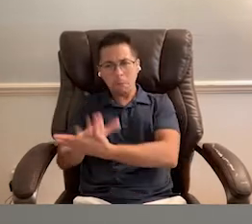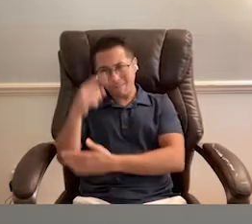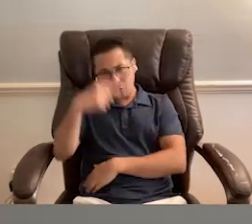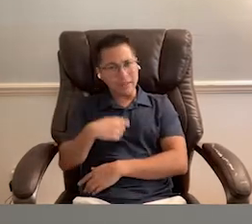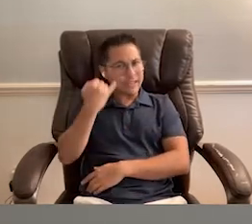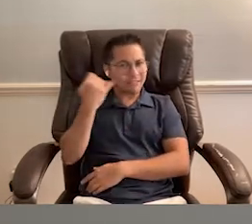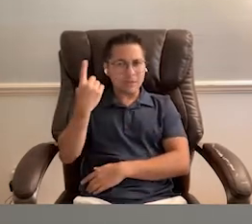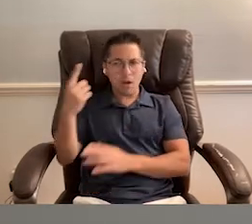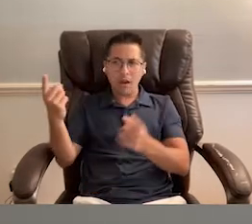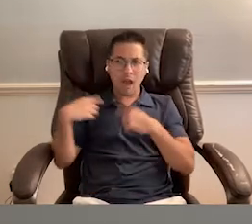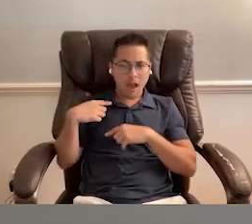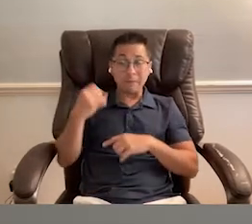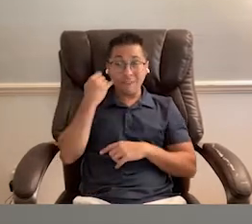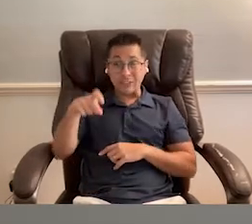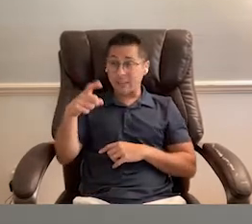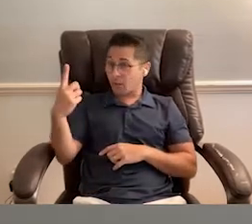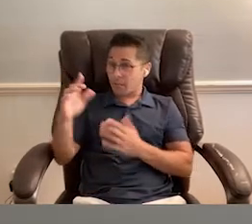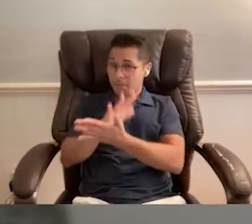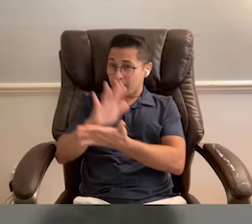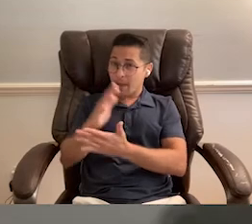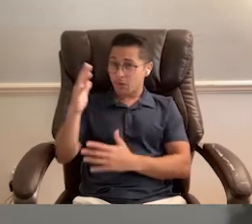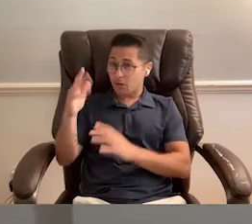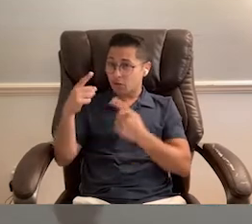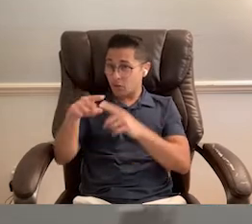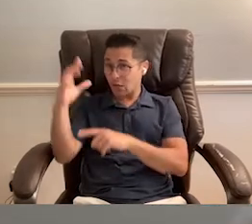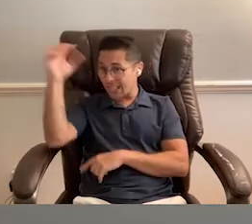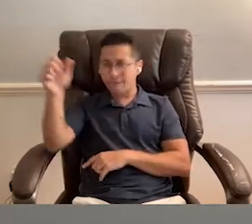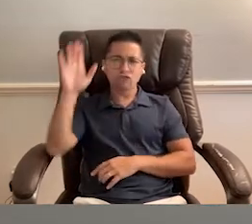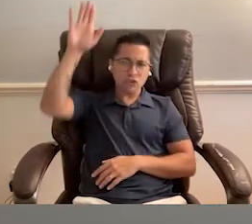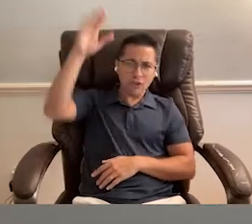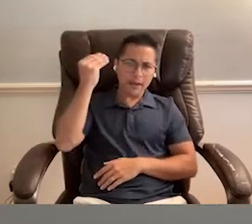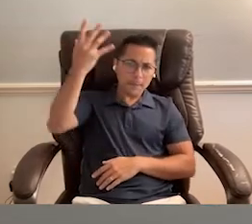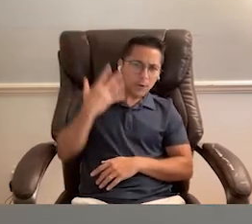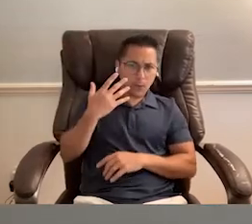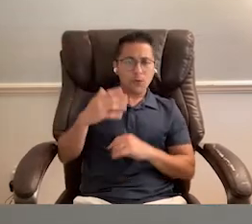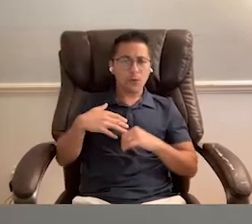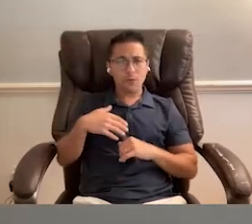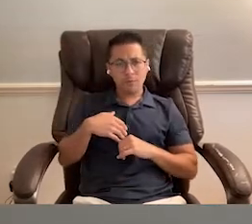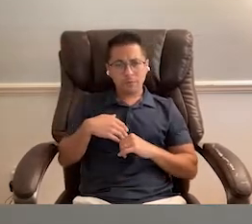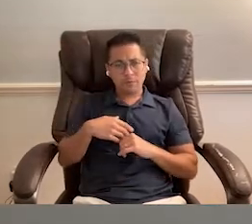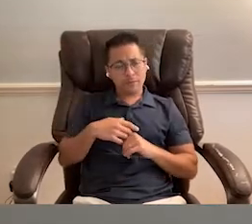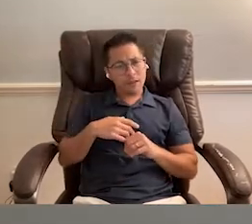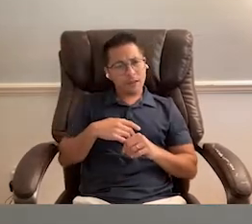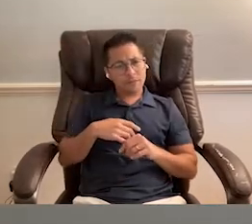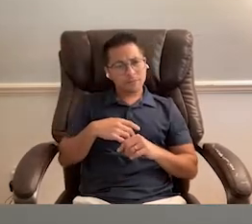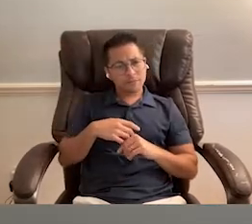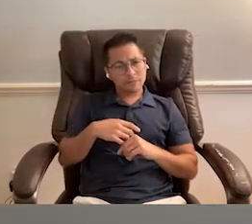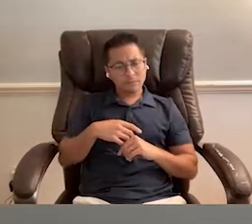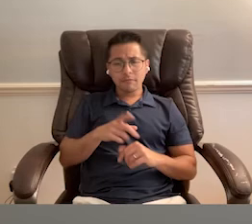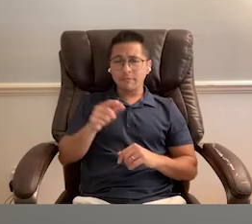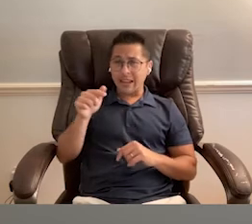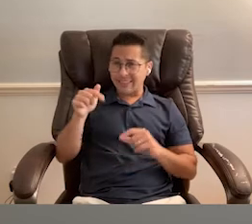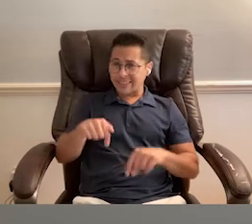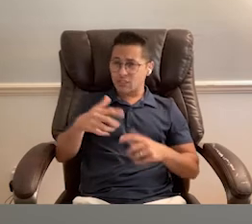me if anybody comes, if you need one of those on your way out, or raise your hand if you need one of those. I want to keep going really quick because this